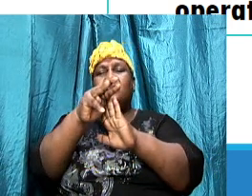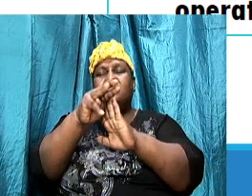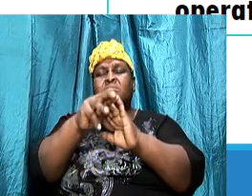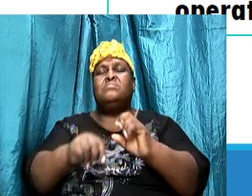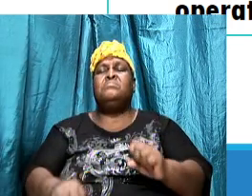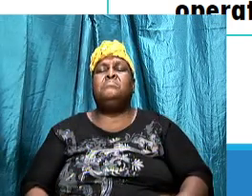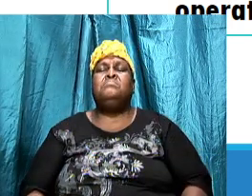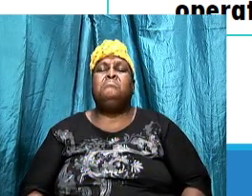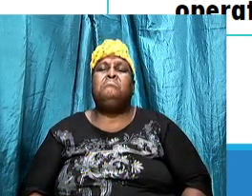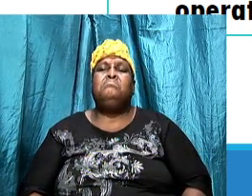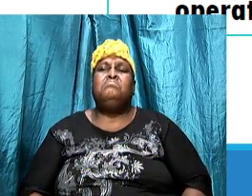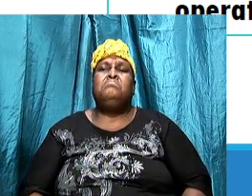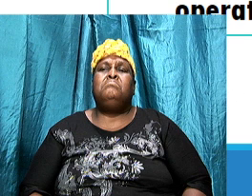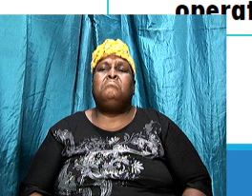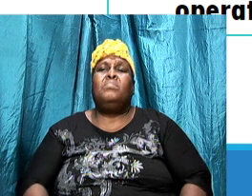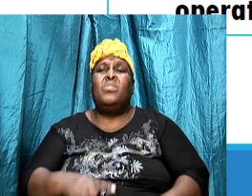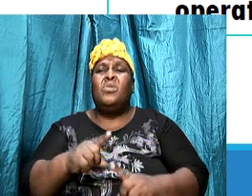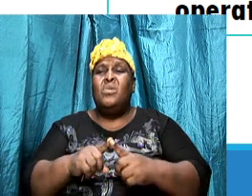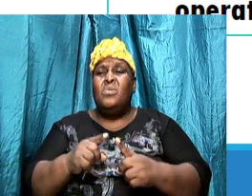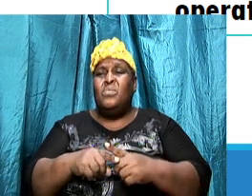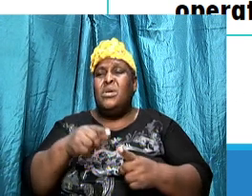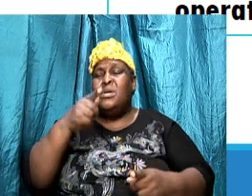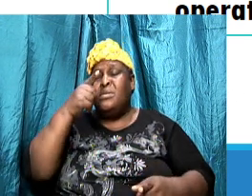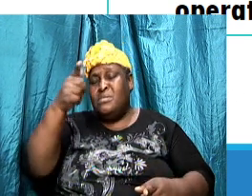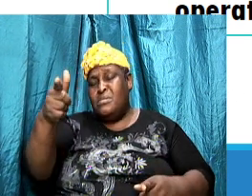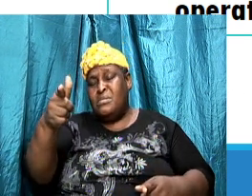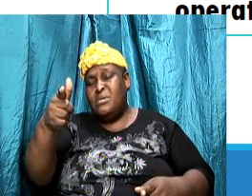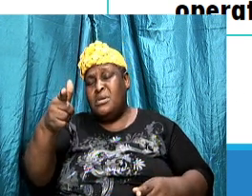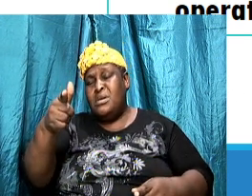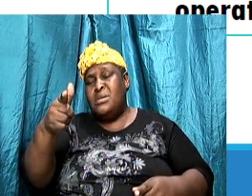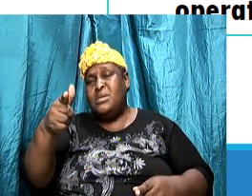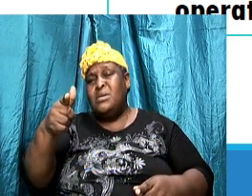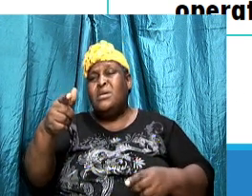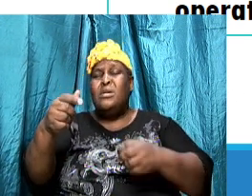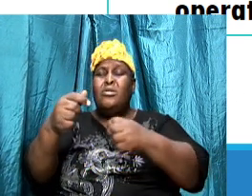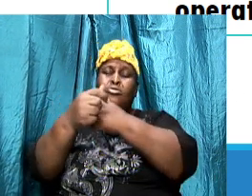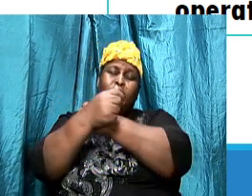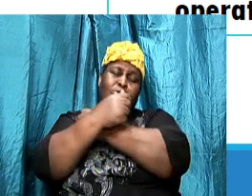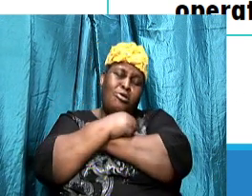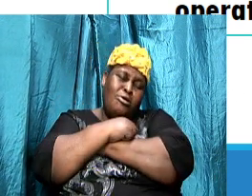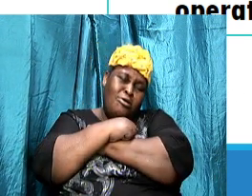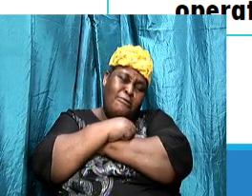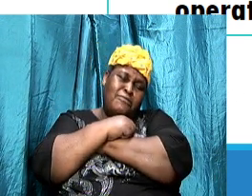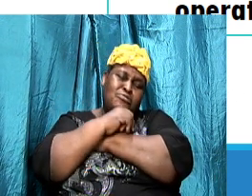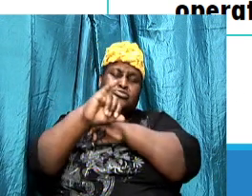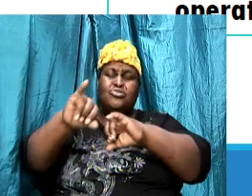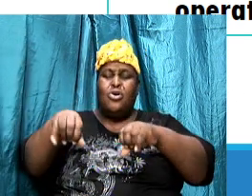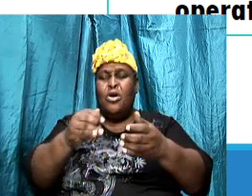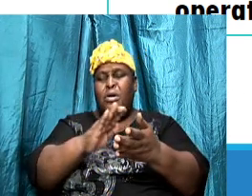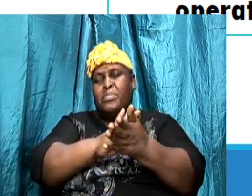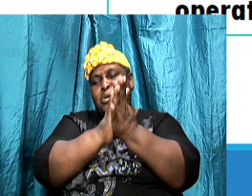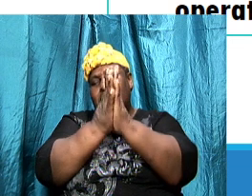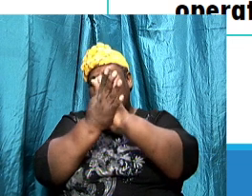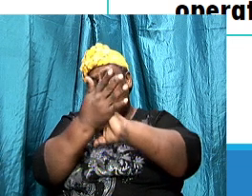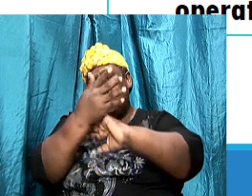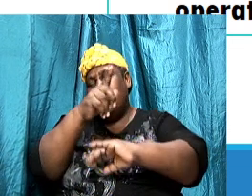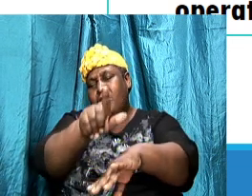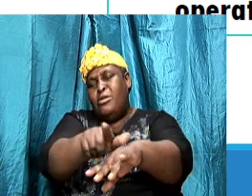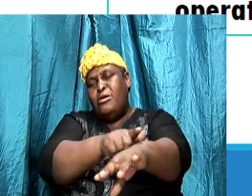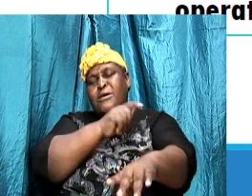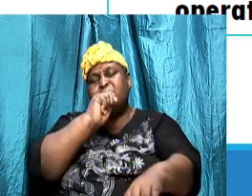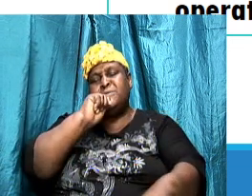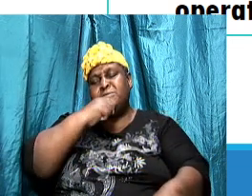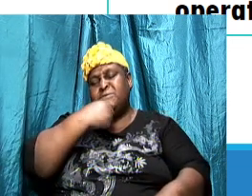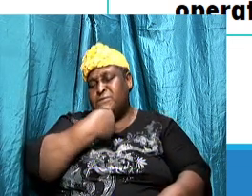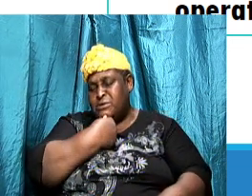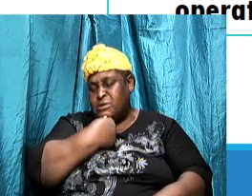Amen. And so when we look at some of the fruit, we looked at love, we looked at joy, we looked at peace, we looked at long suffering. These are some